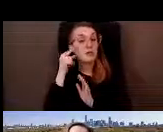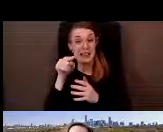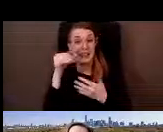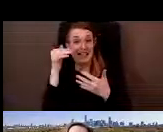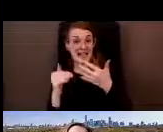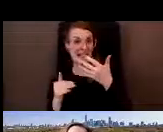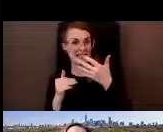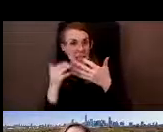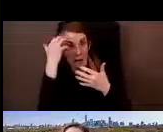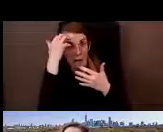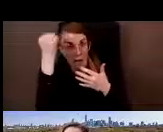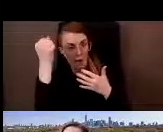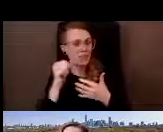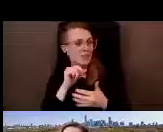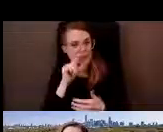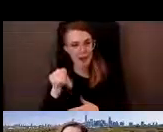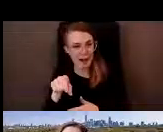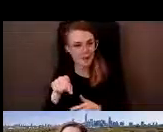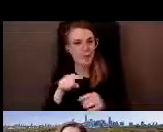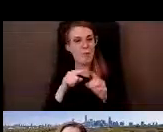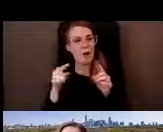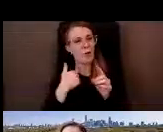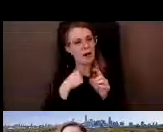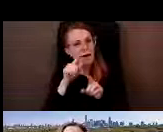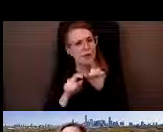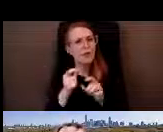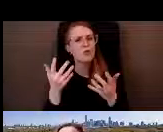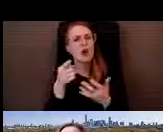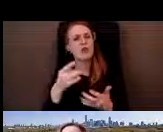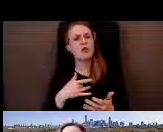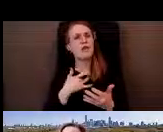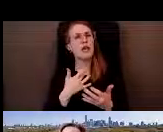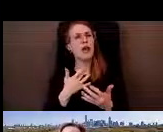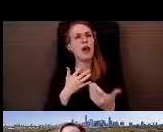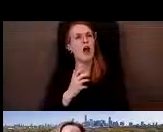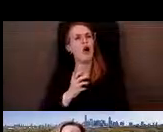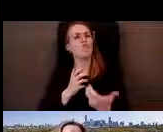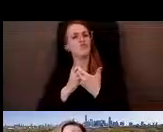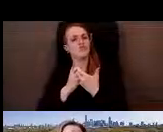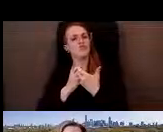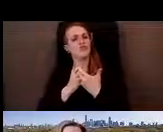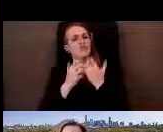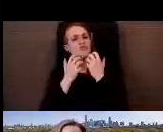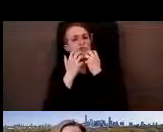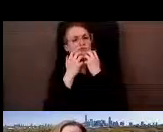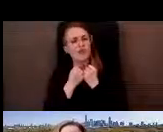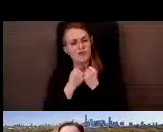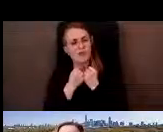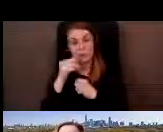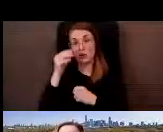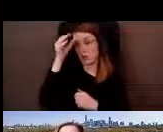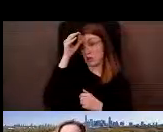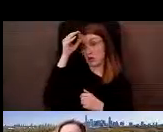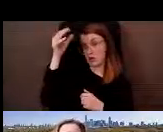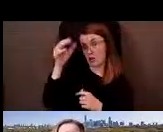a question about what most resonated with you. So things for concept A, or the Stitch concept, are